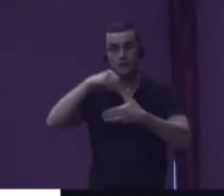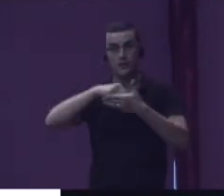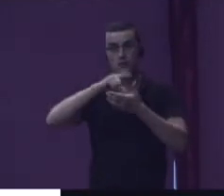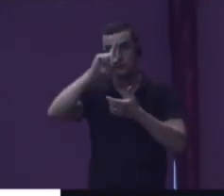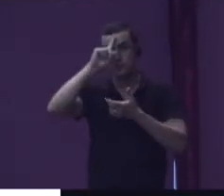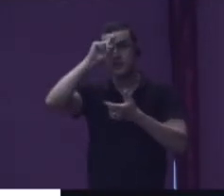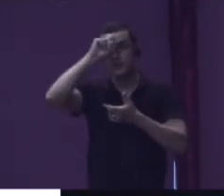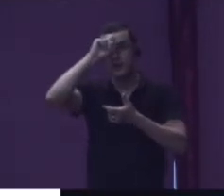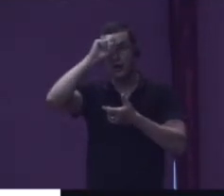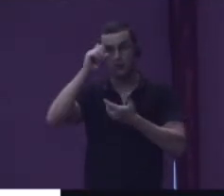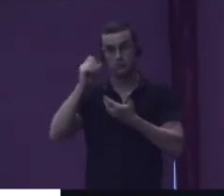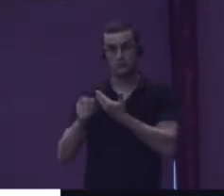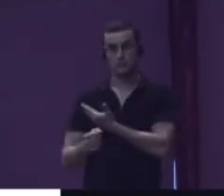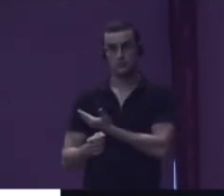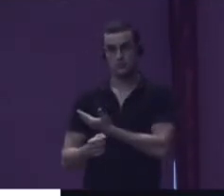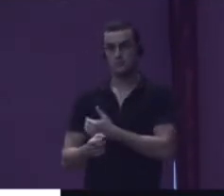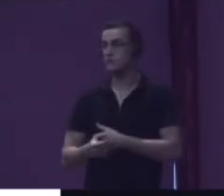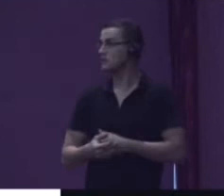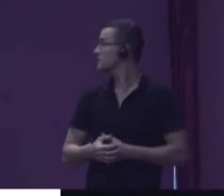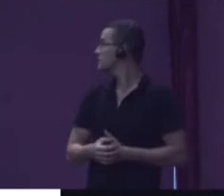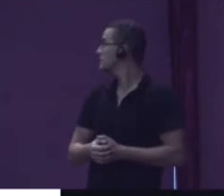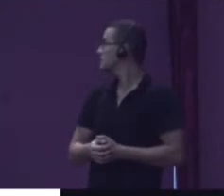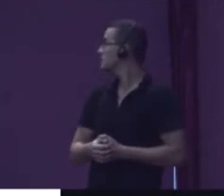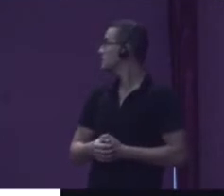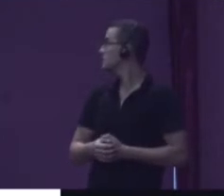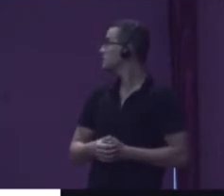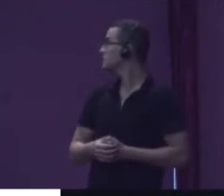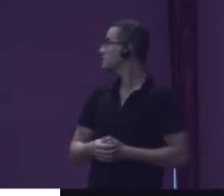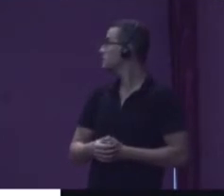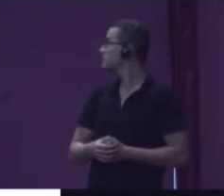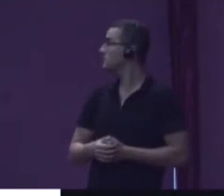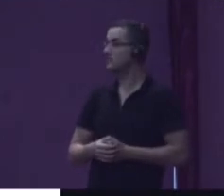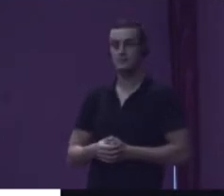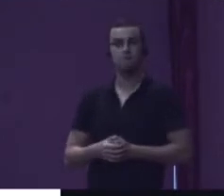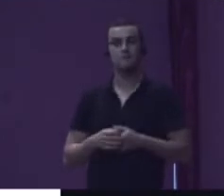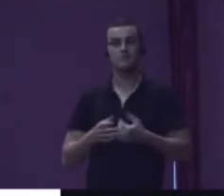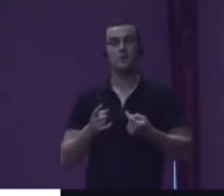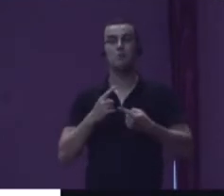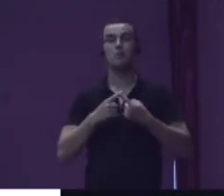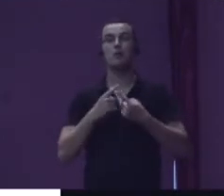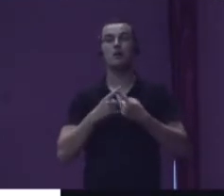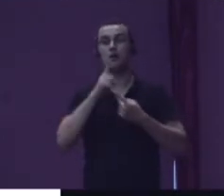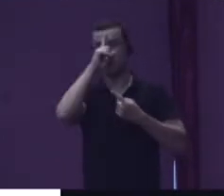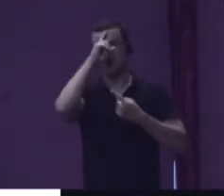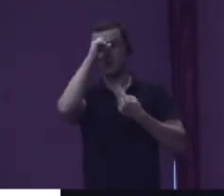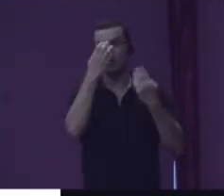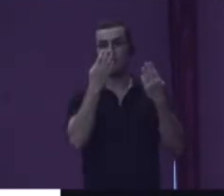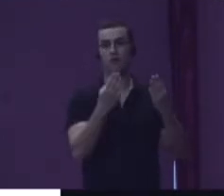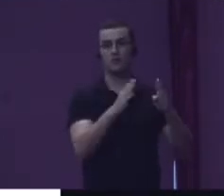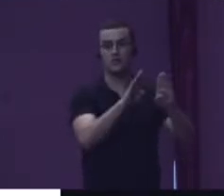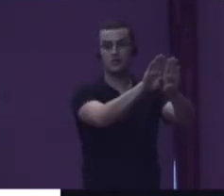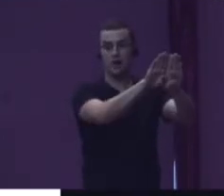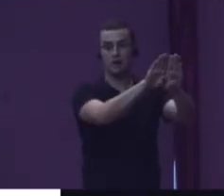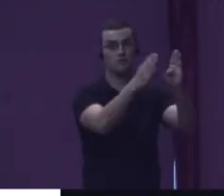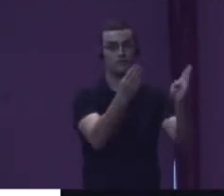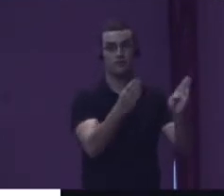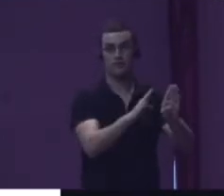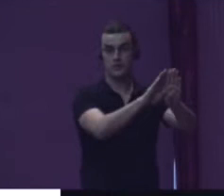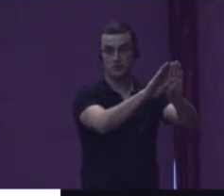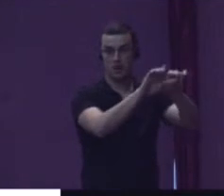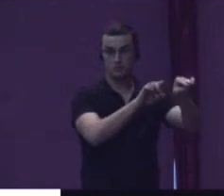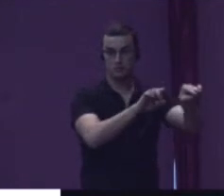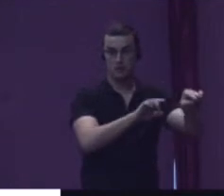other room. So some of them have benches. You see some standing. And there are